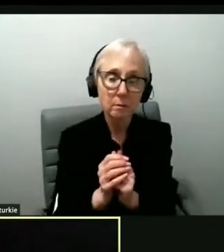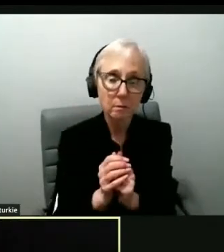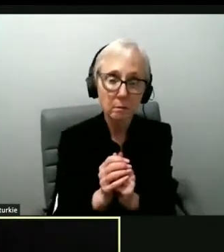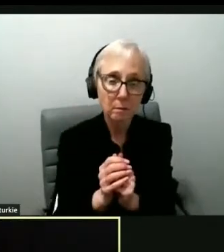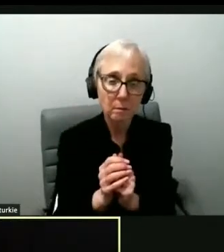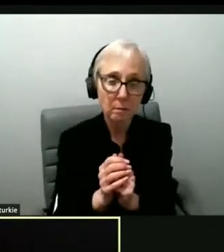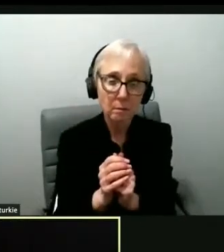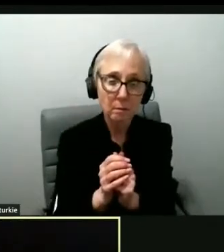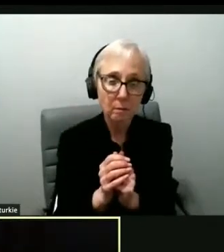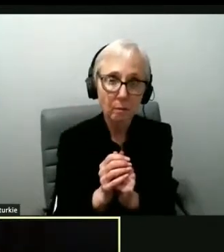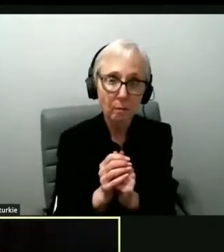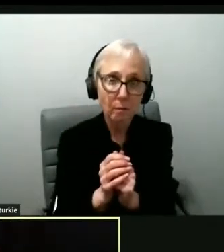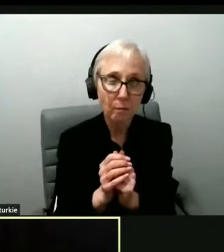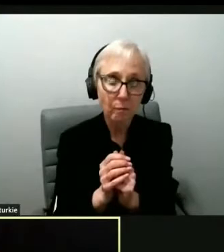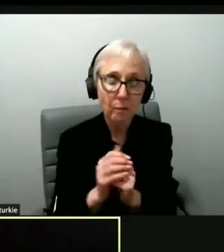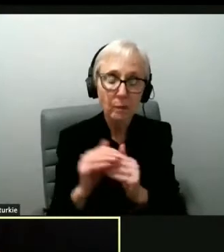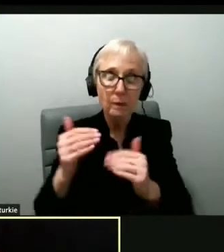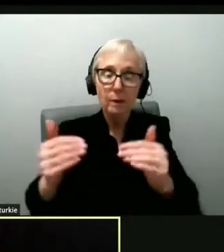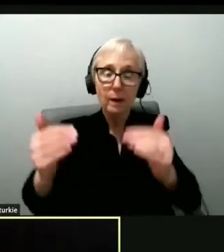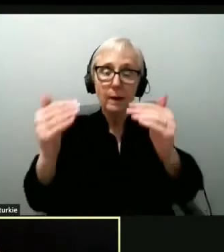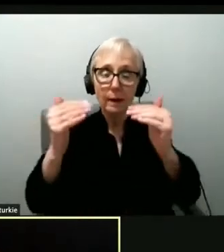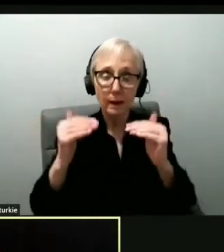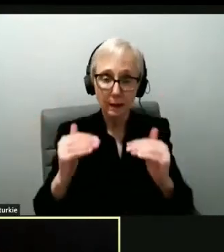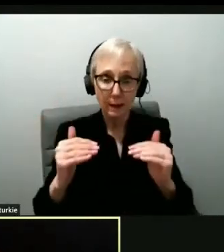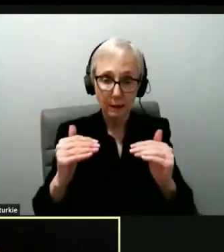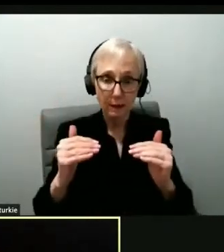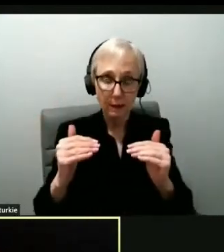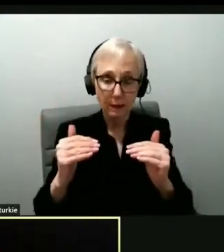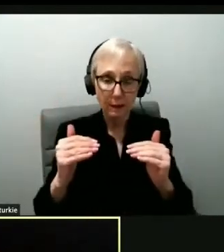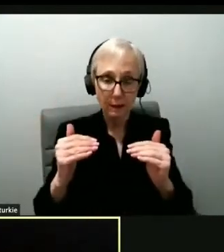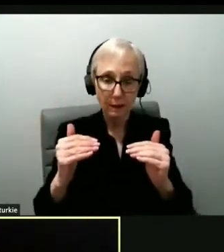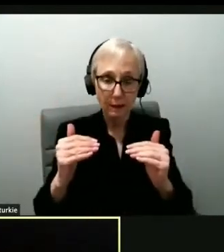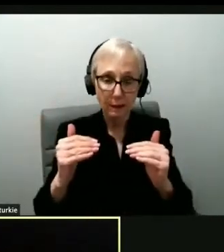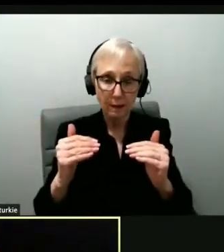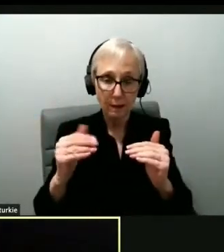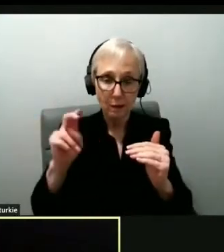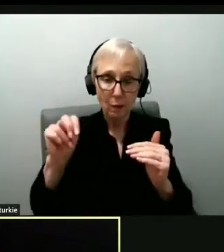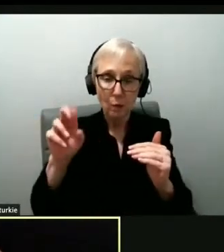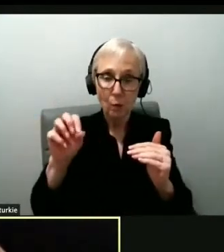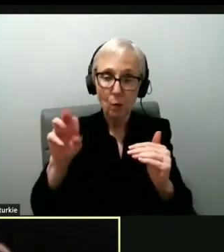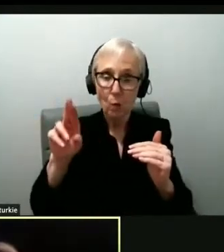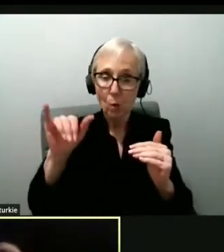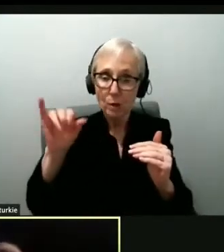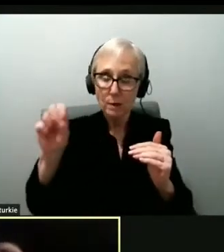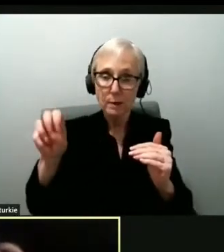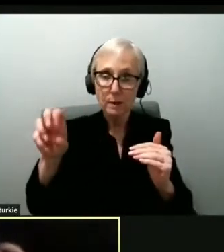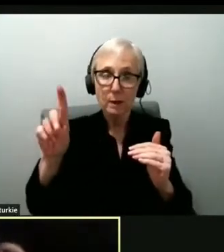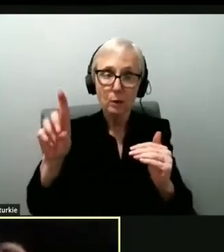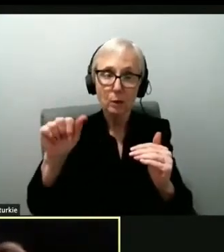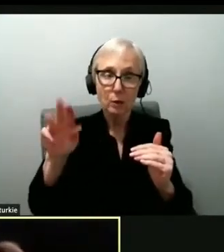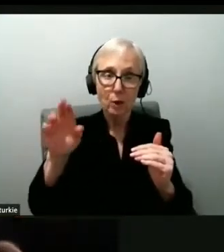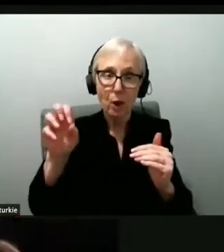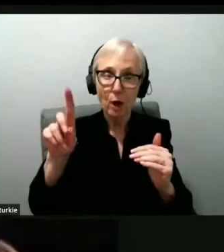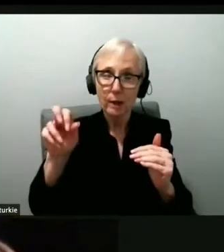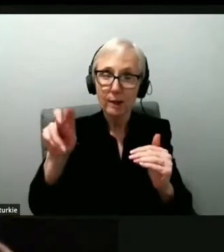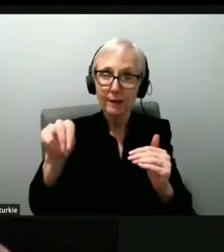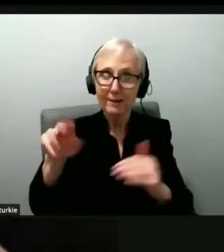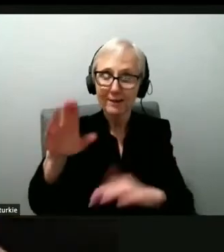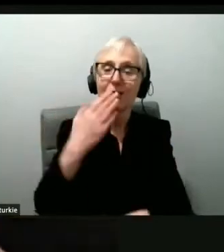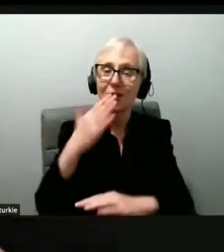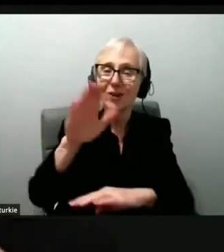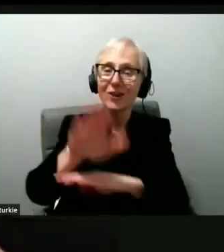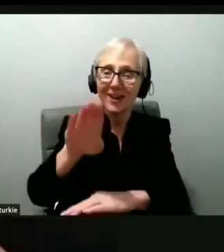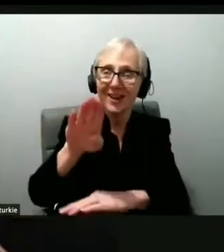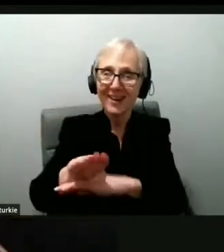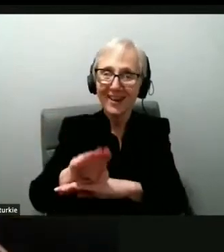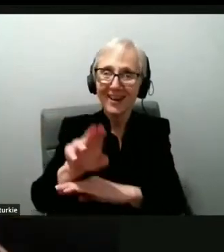with campaign literature. The next person to speak, the next candidate to speak, is Norris Tyrone Darden. Good afternoon. My name